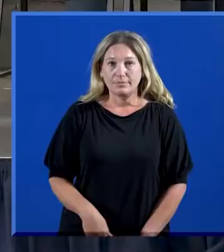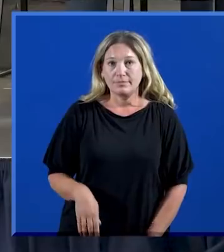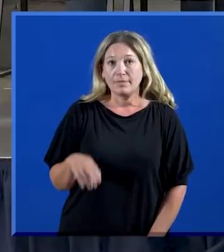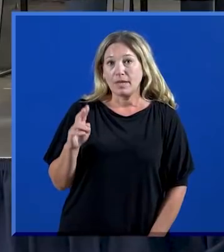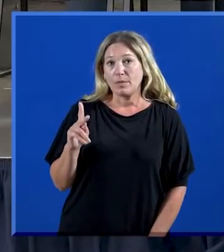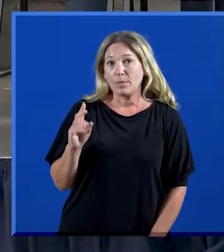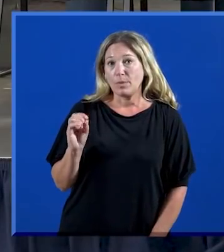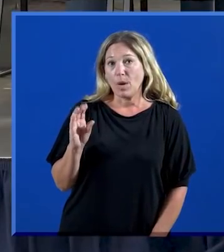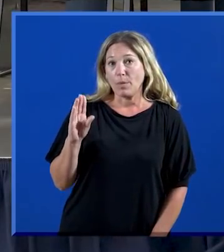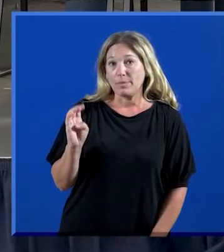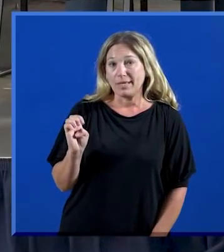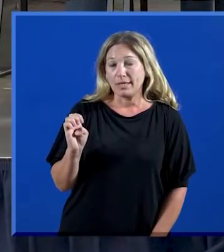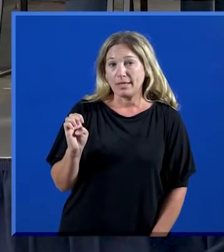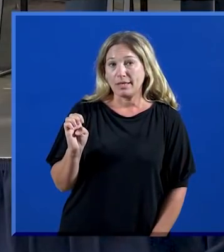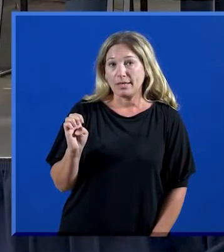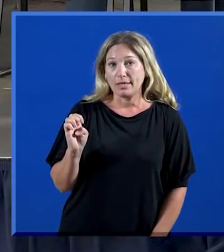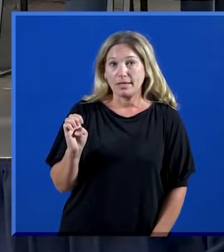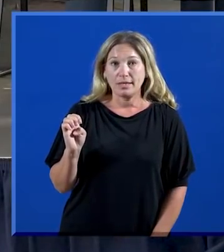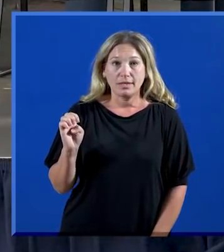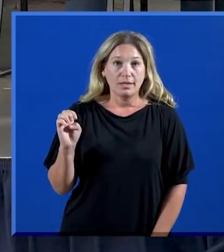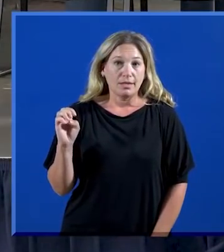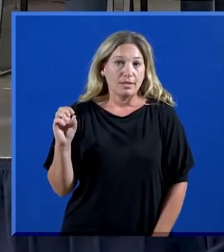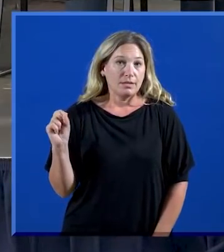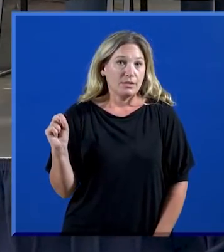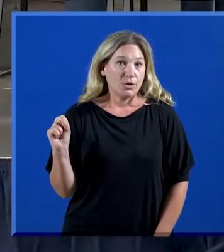Kobe Shioya.